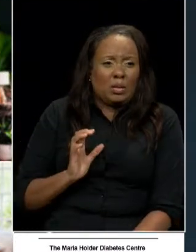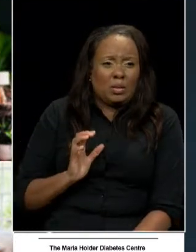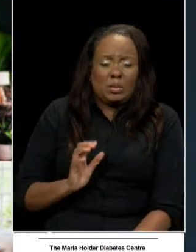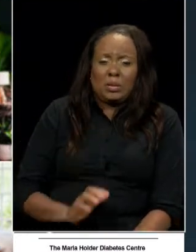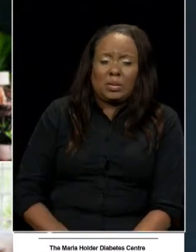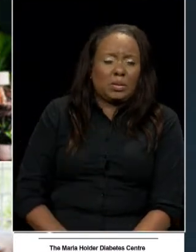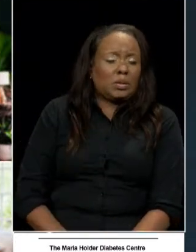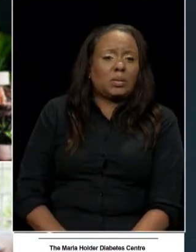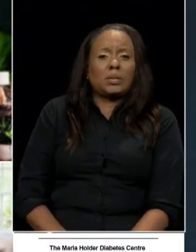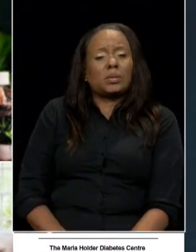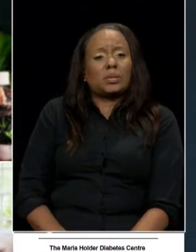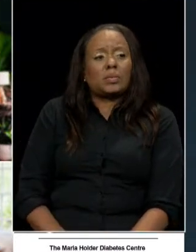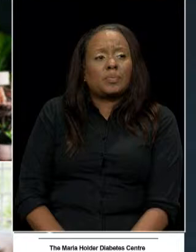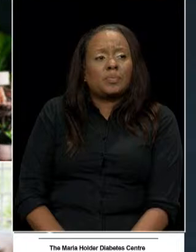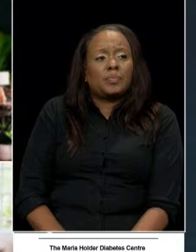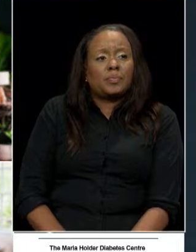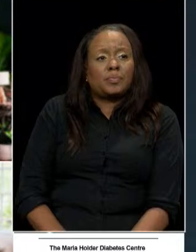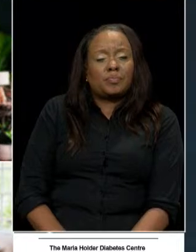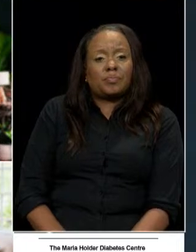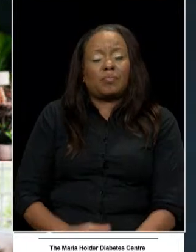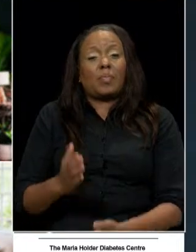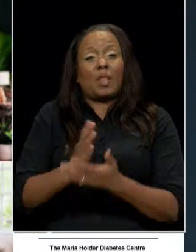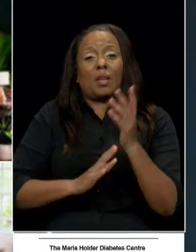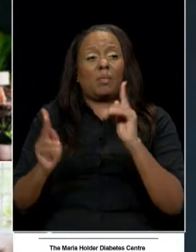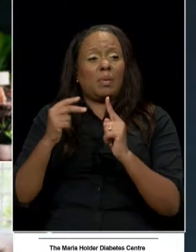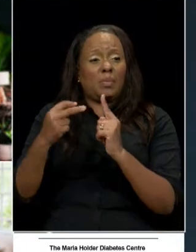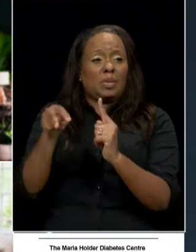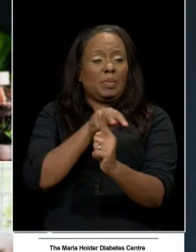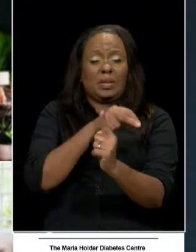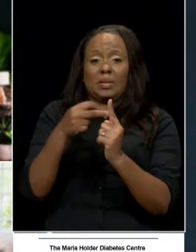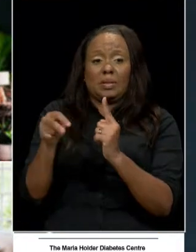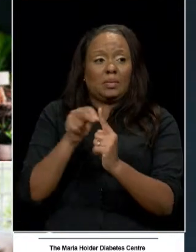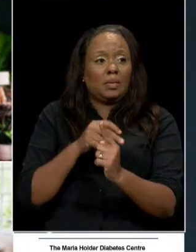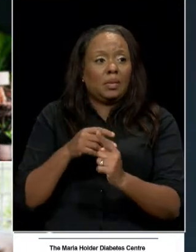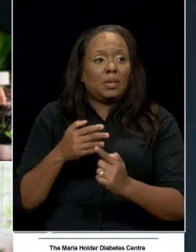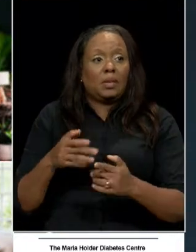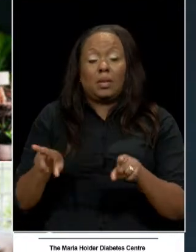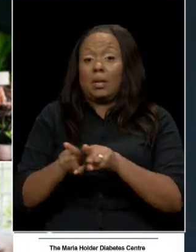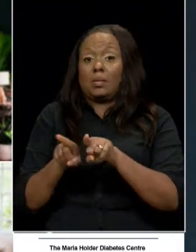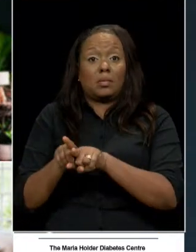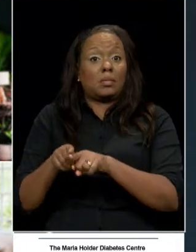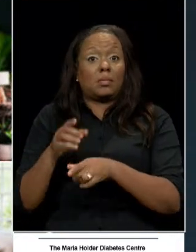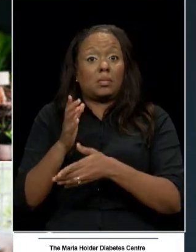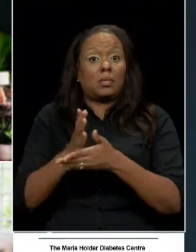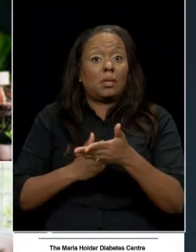You know, even coming from some persons in the medical fraternity,